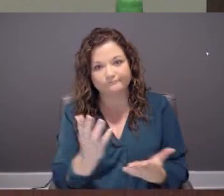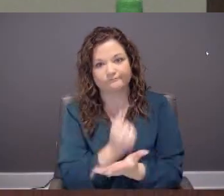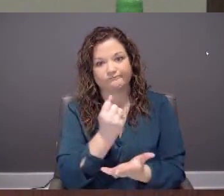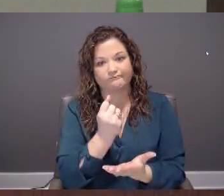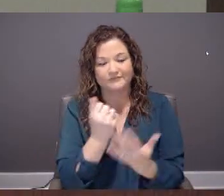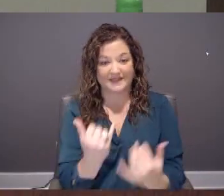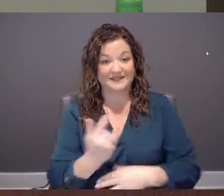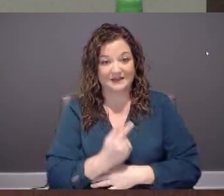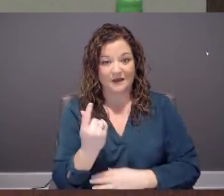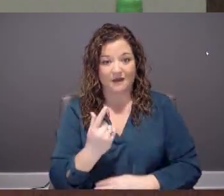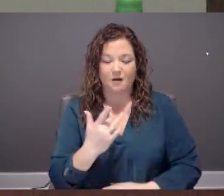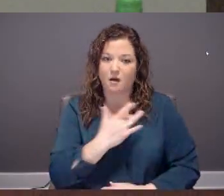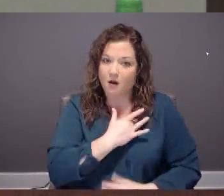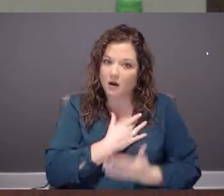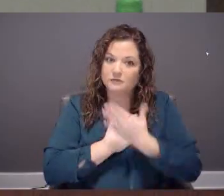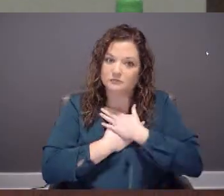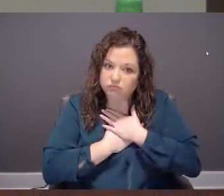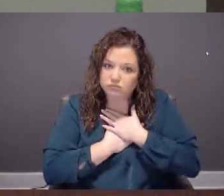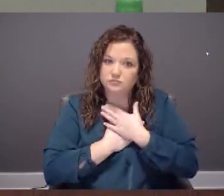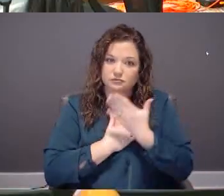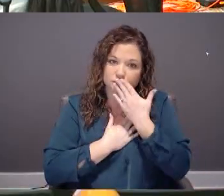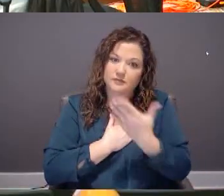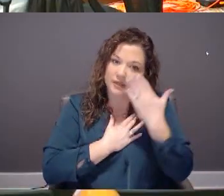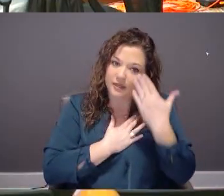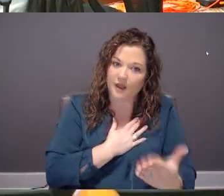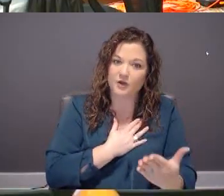bottom of my heart, thank you.